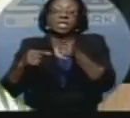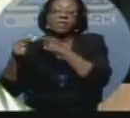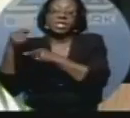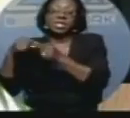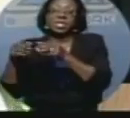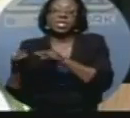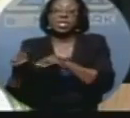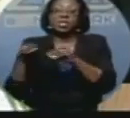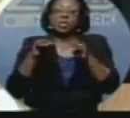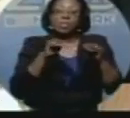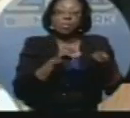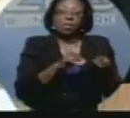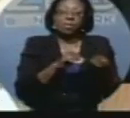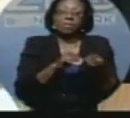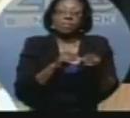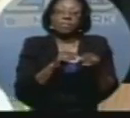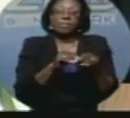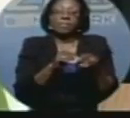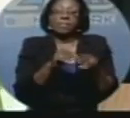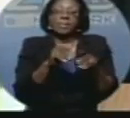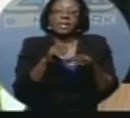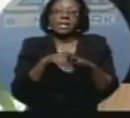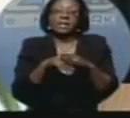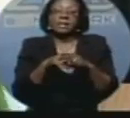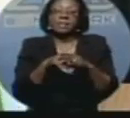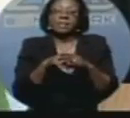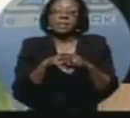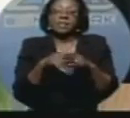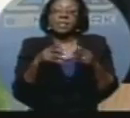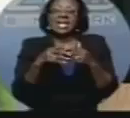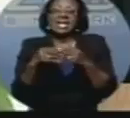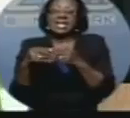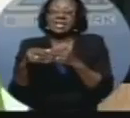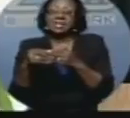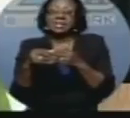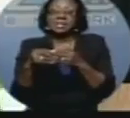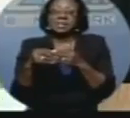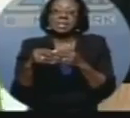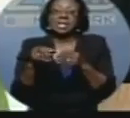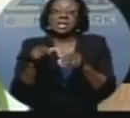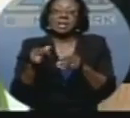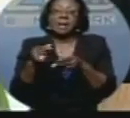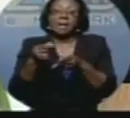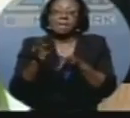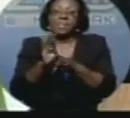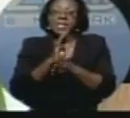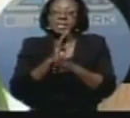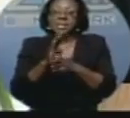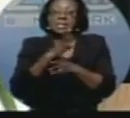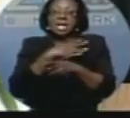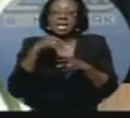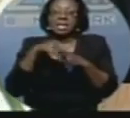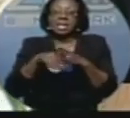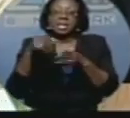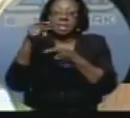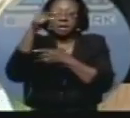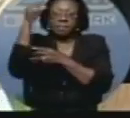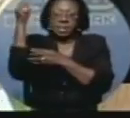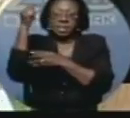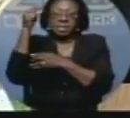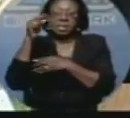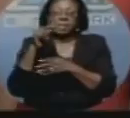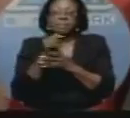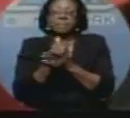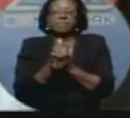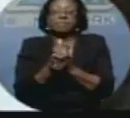move from being born in poverty to being the leaders of the land in business and in government. And this government is still committed to